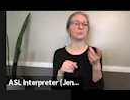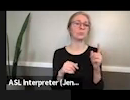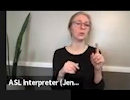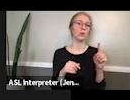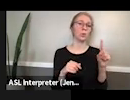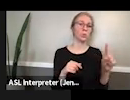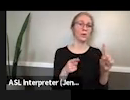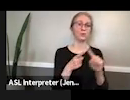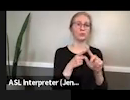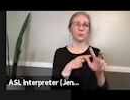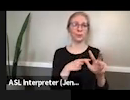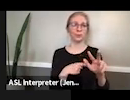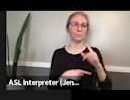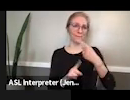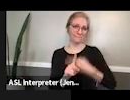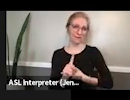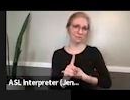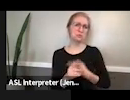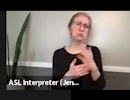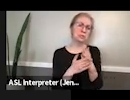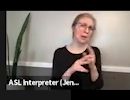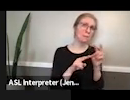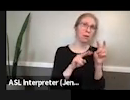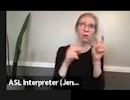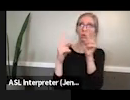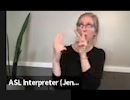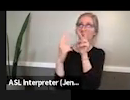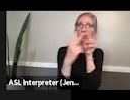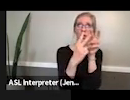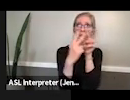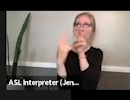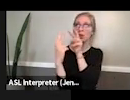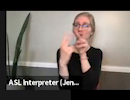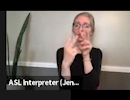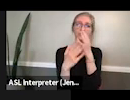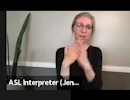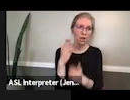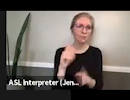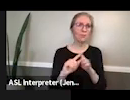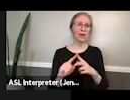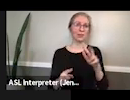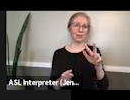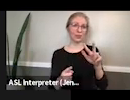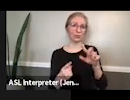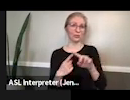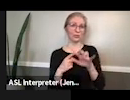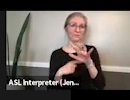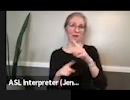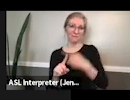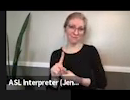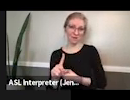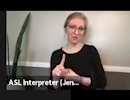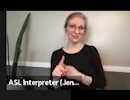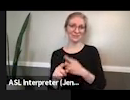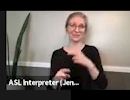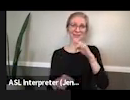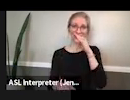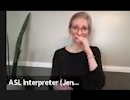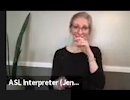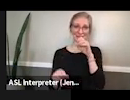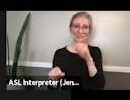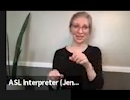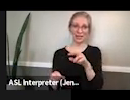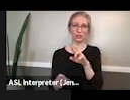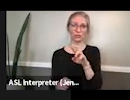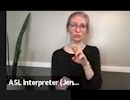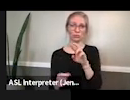months, there's some tracking, but by the time you get into 3-5 month range, kids can reverse direction in their tracking. And that's